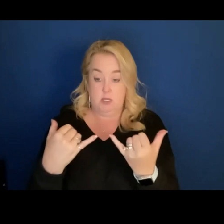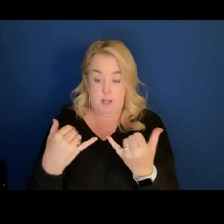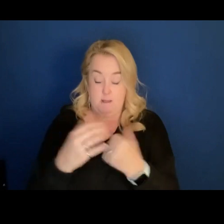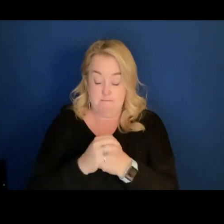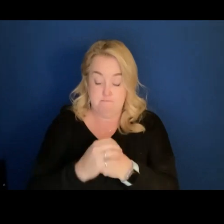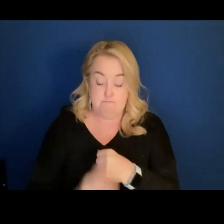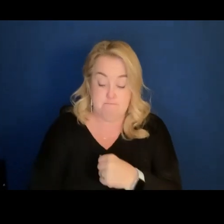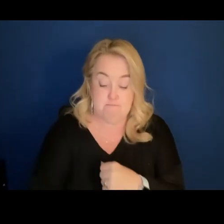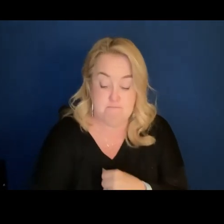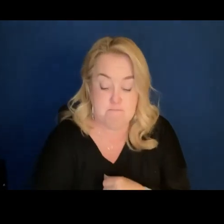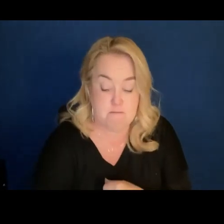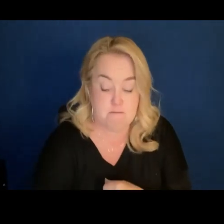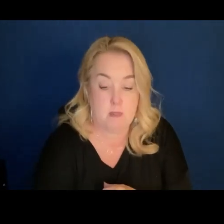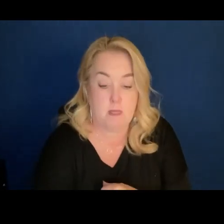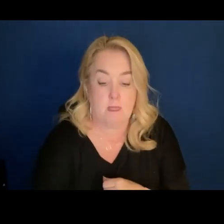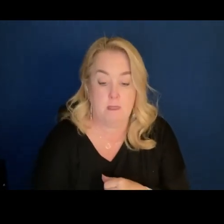today.